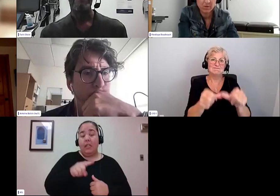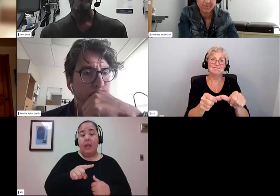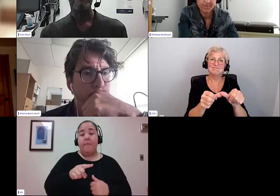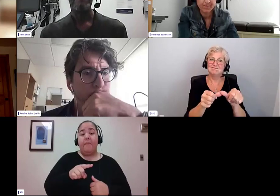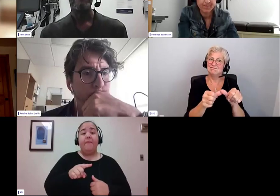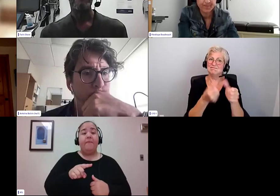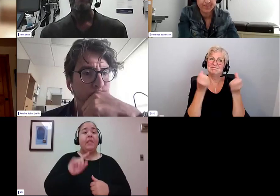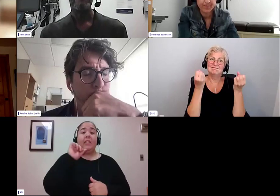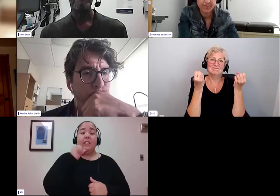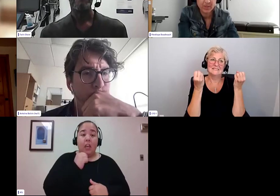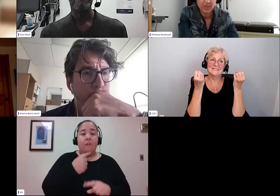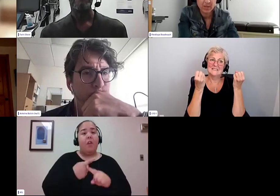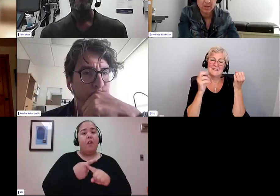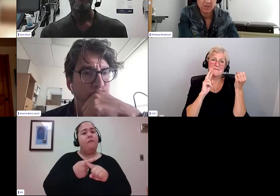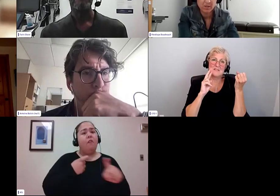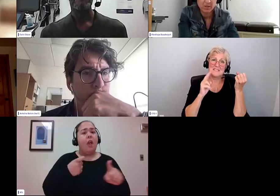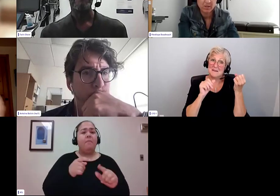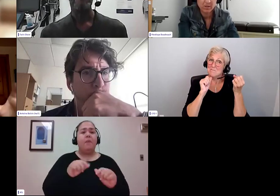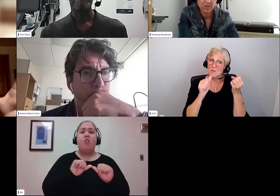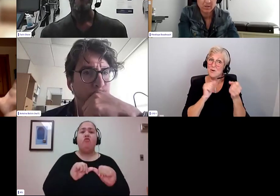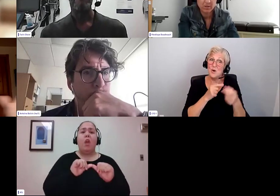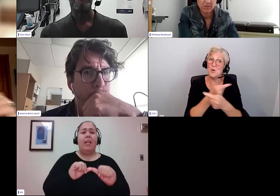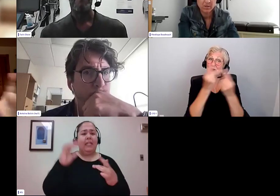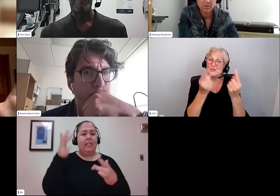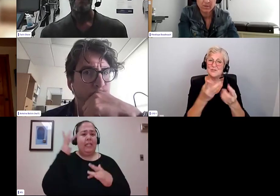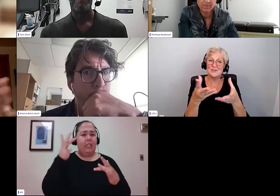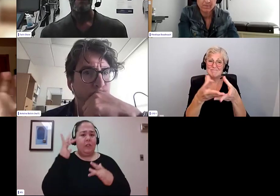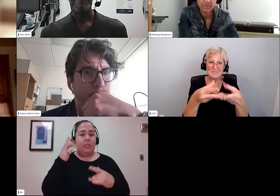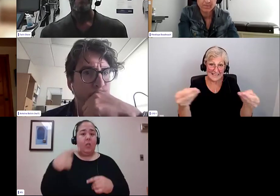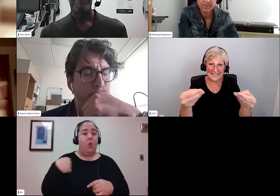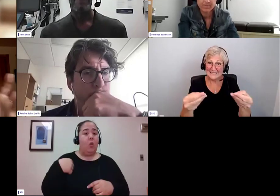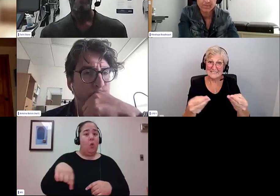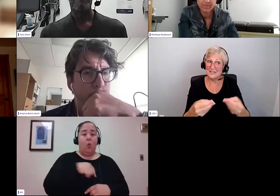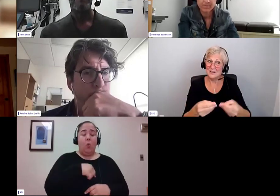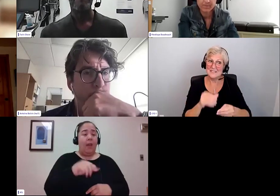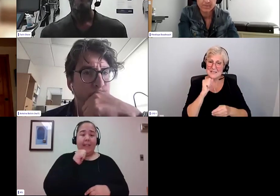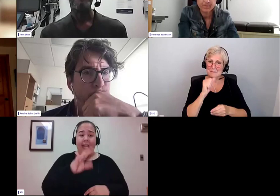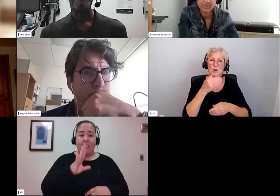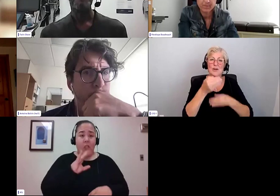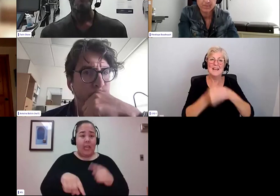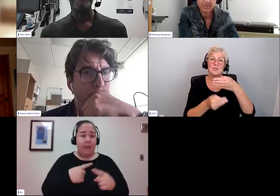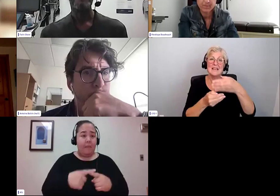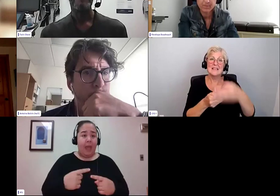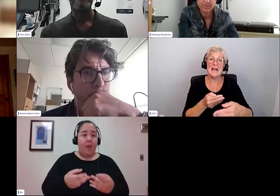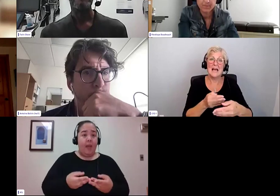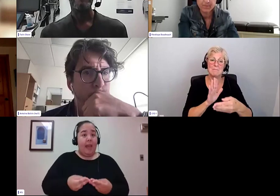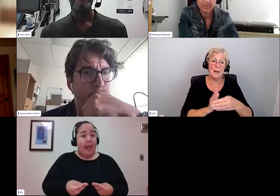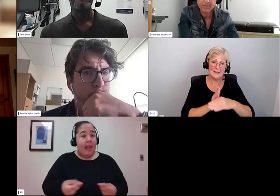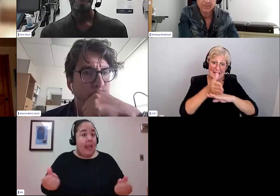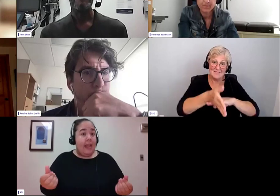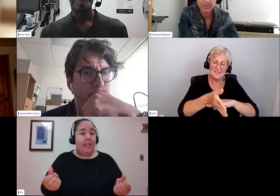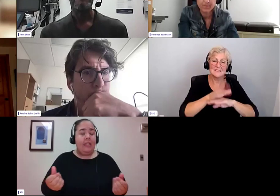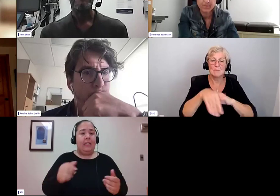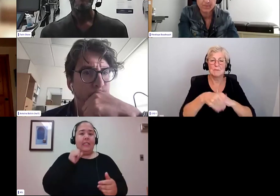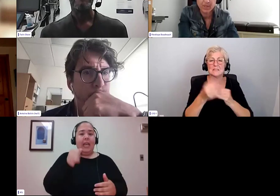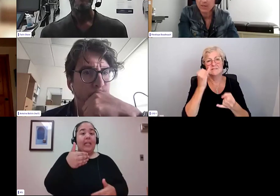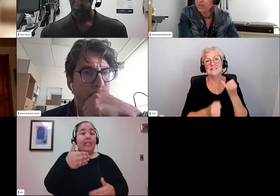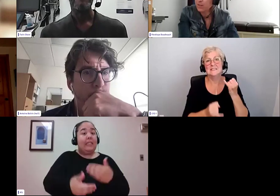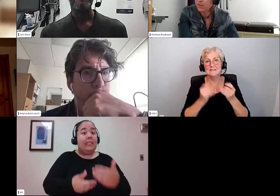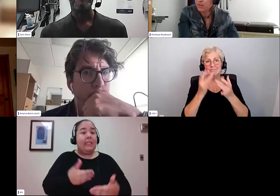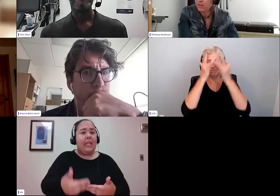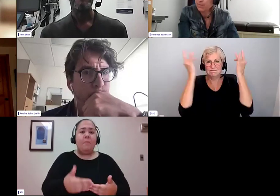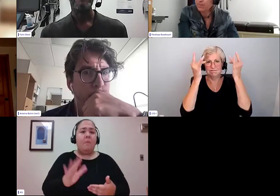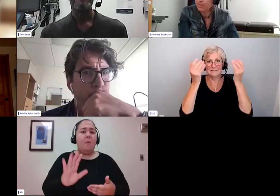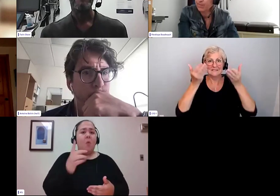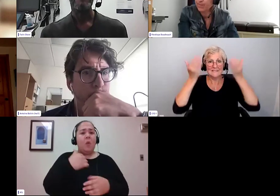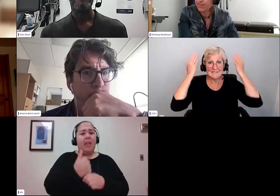suffer from chronic illness. We're not talking about healing. It's not a step. Okay, we've got through it